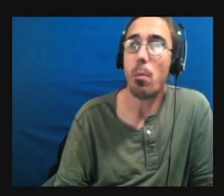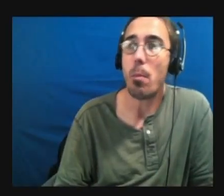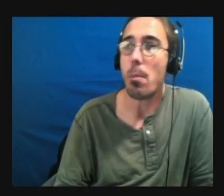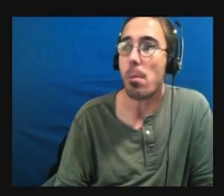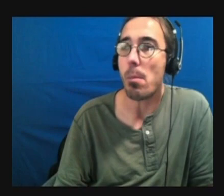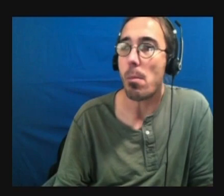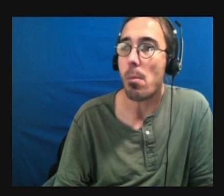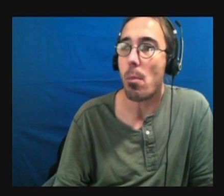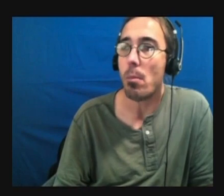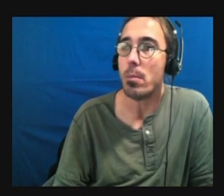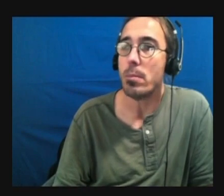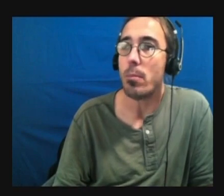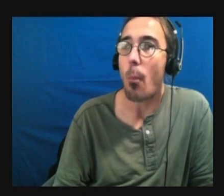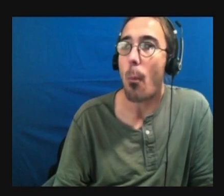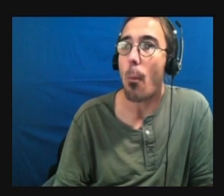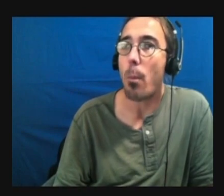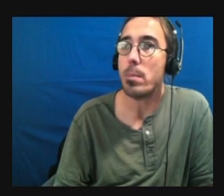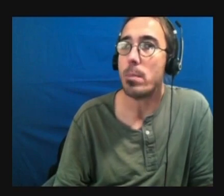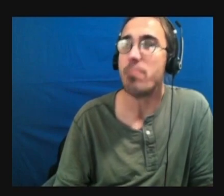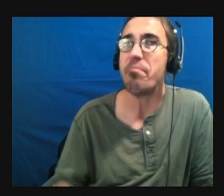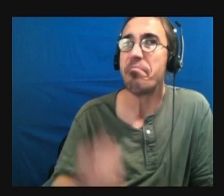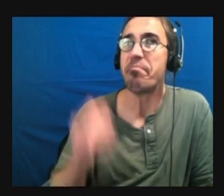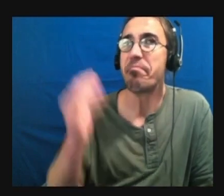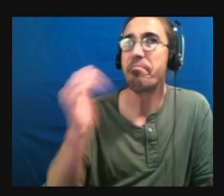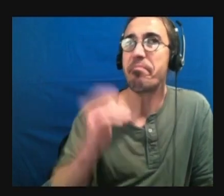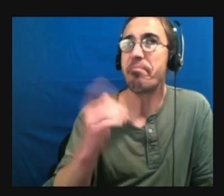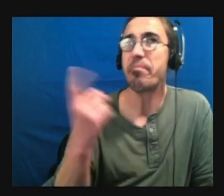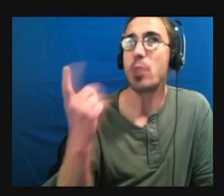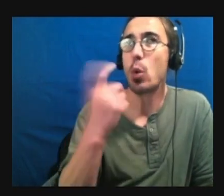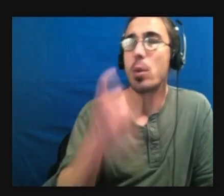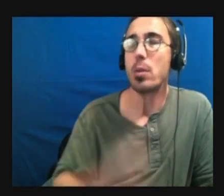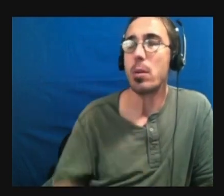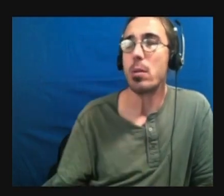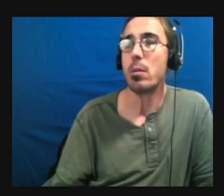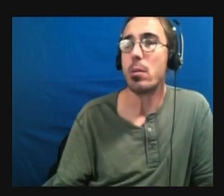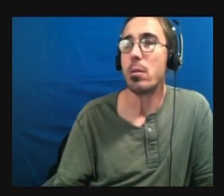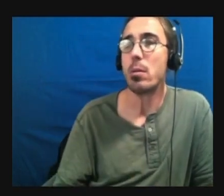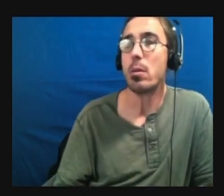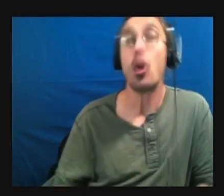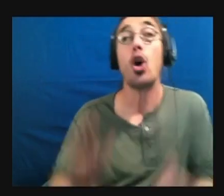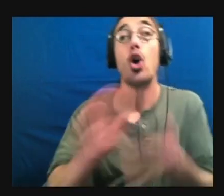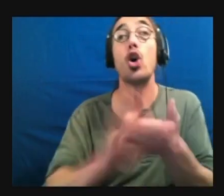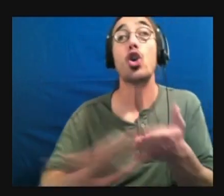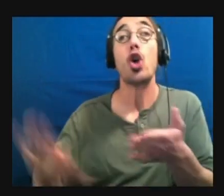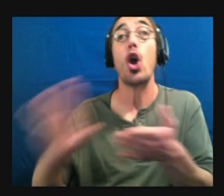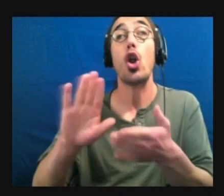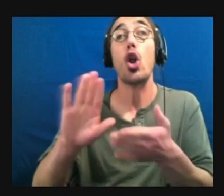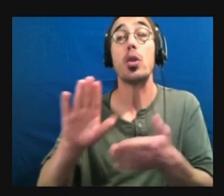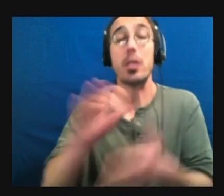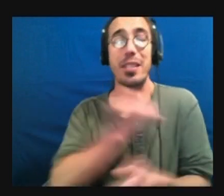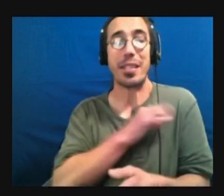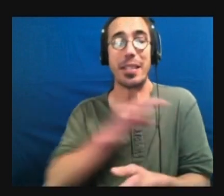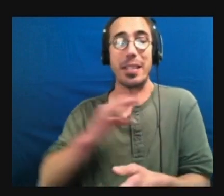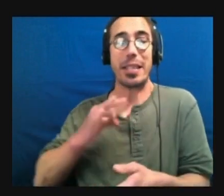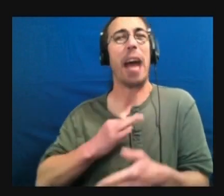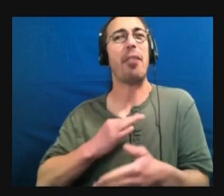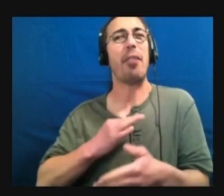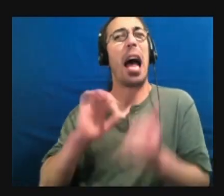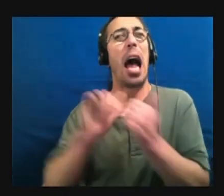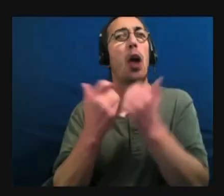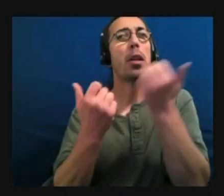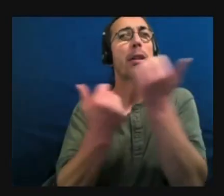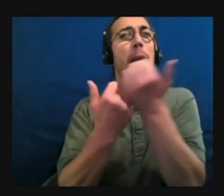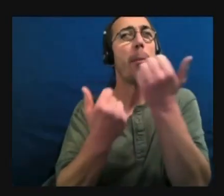Okay, so next question. What can college support staff do to provide more inclusive and